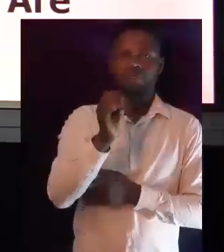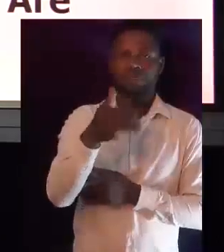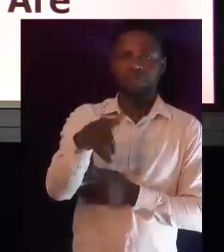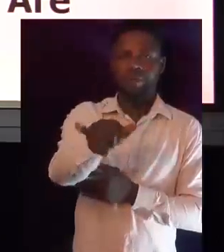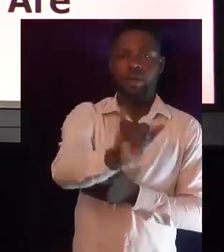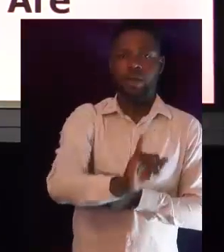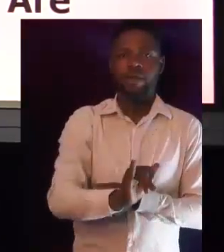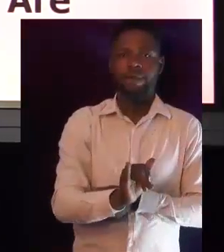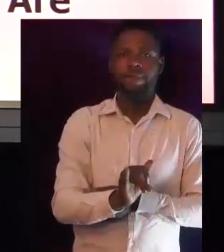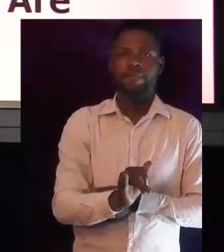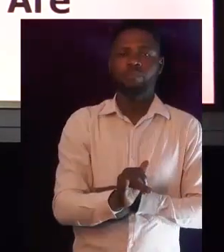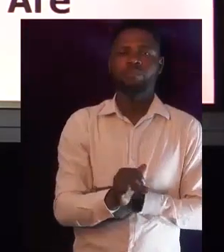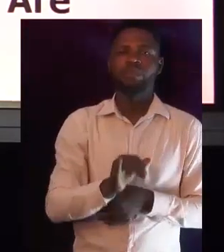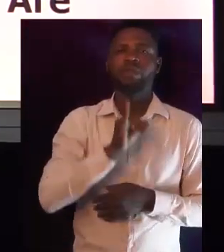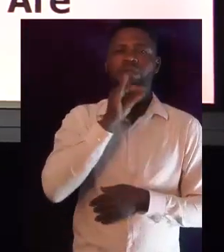They',